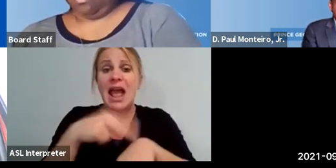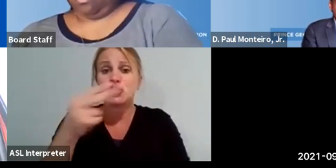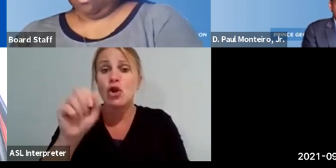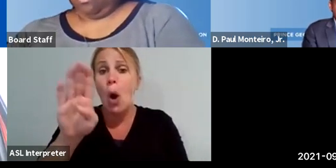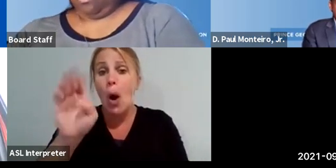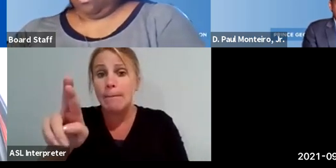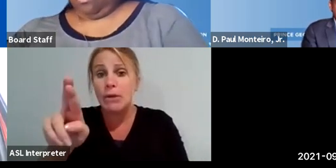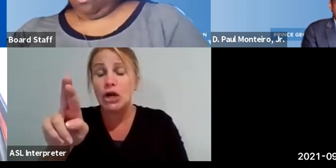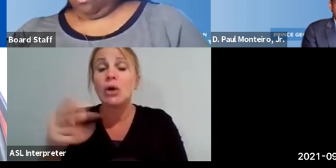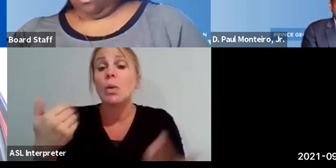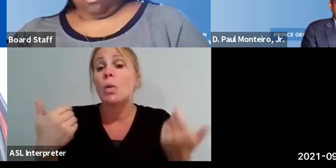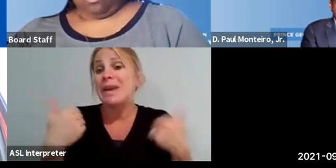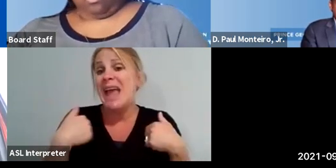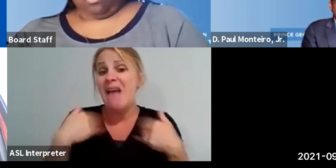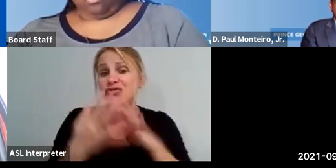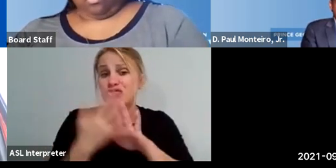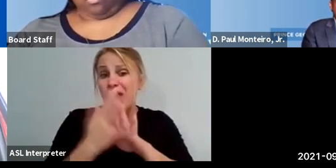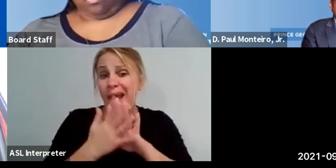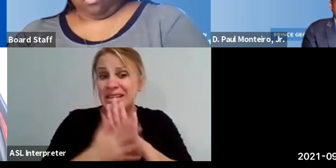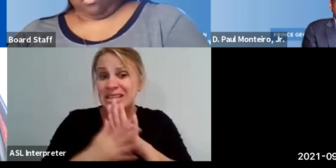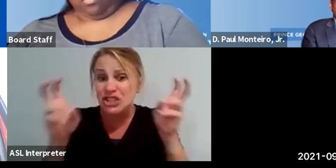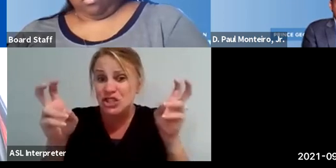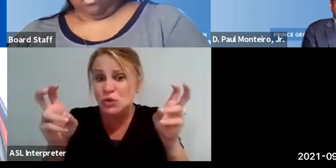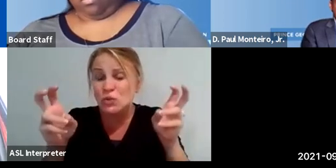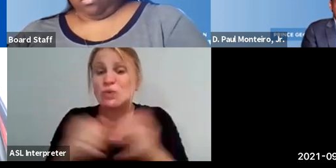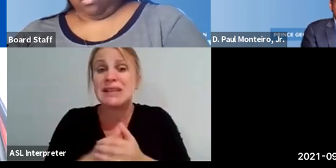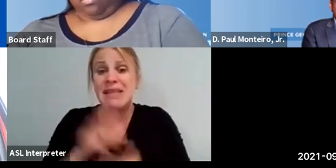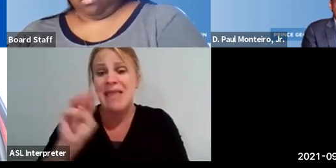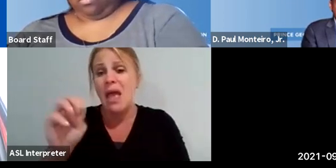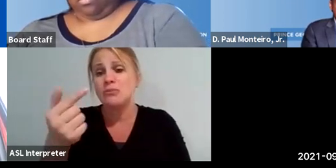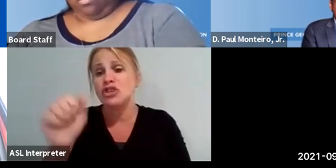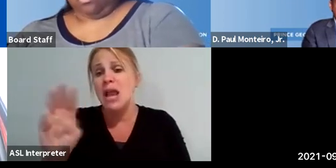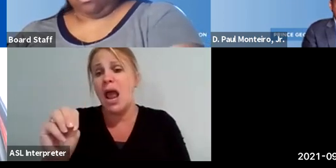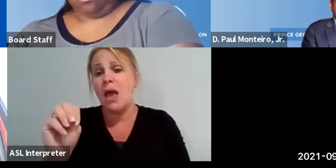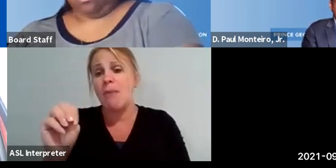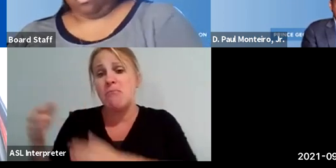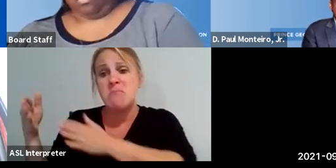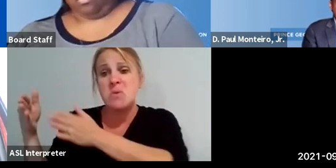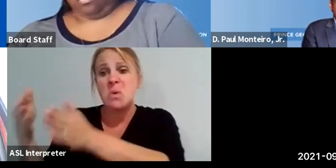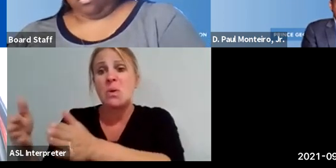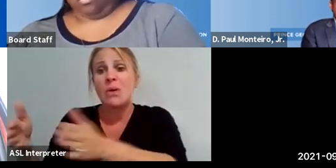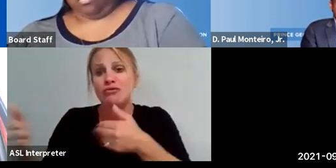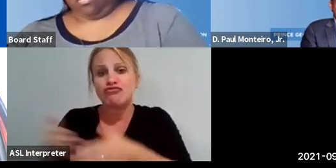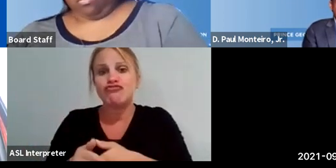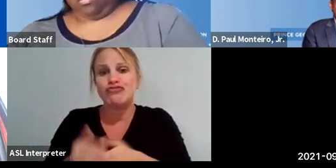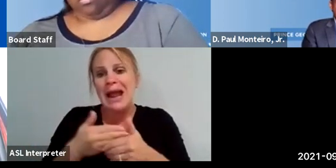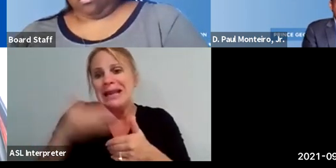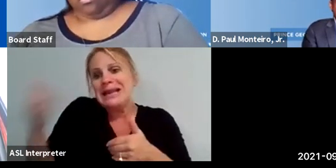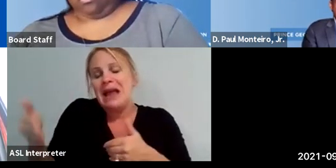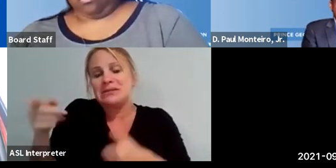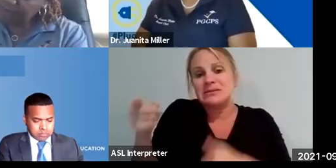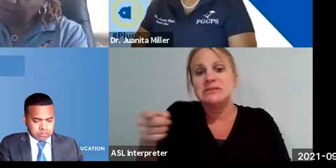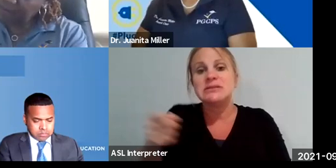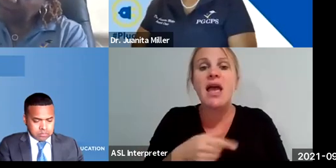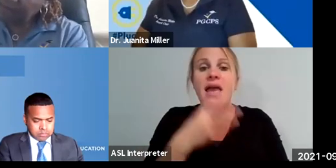traffic issues as that, and the MGM corridor also is moving over. We're right next to the Top Golf.